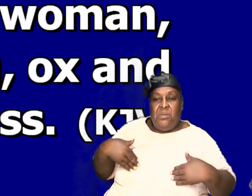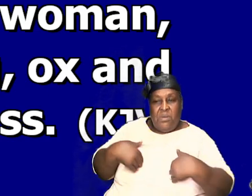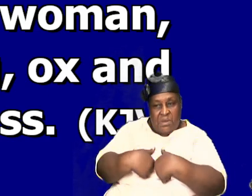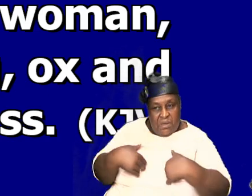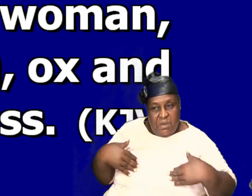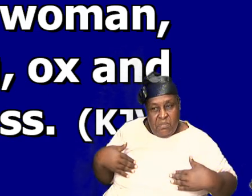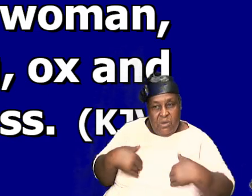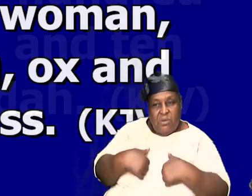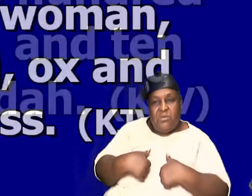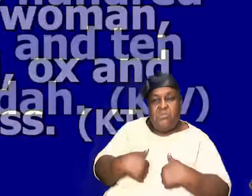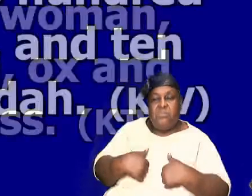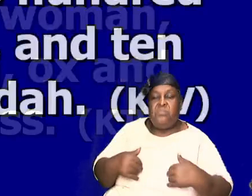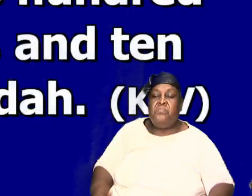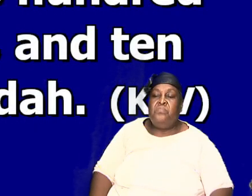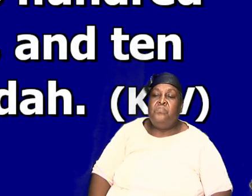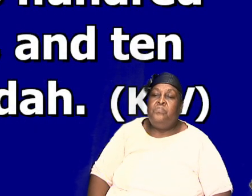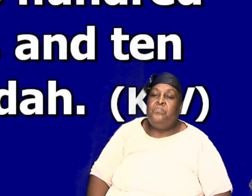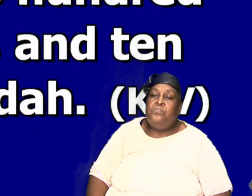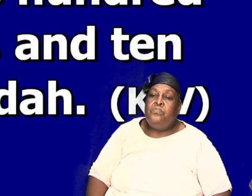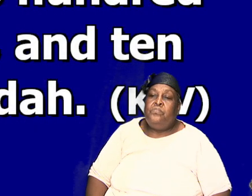camel, and ass.